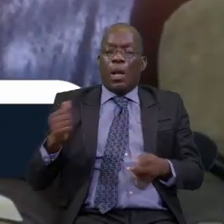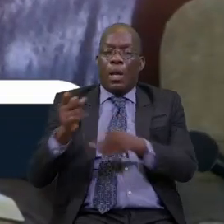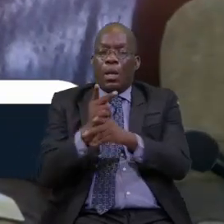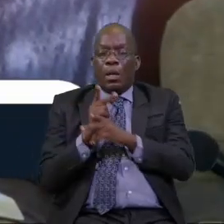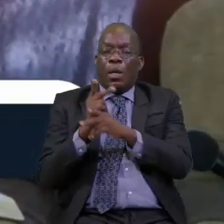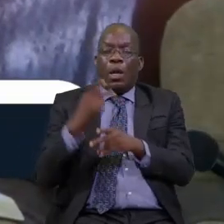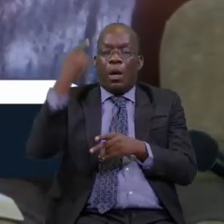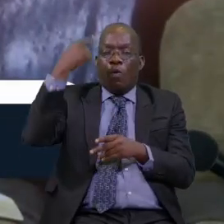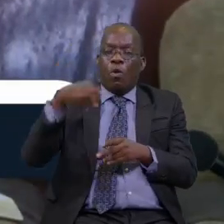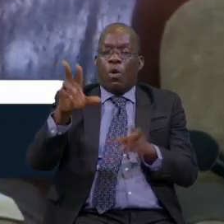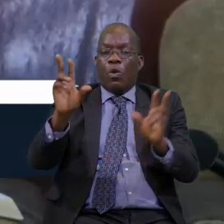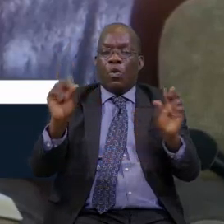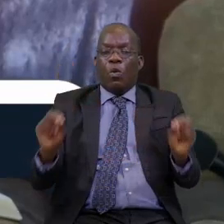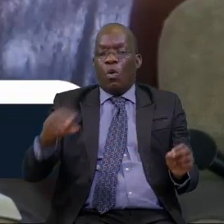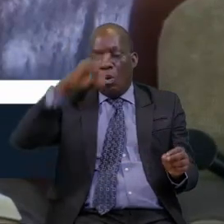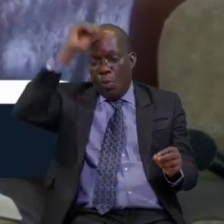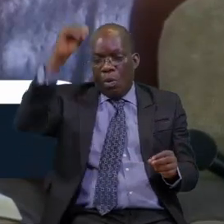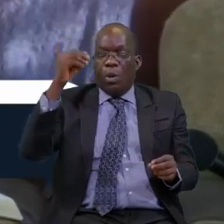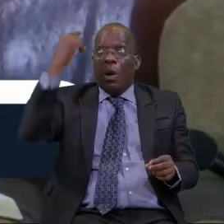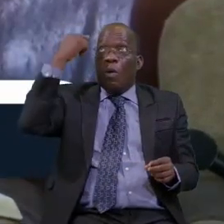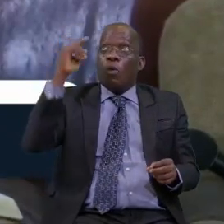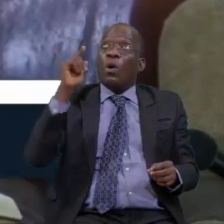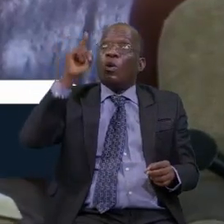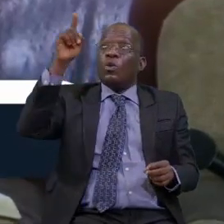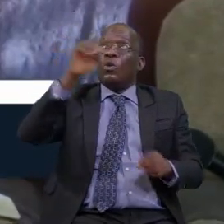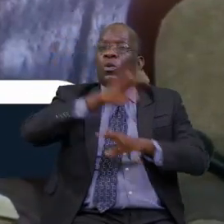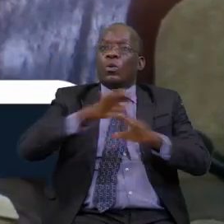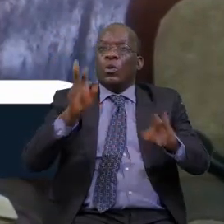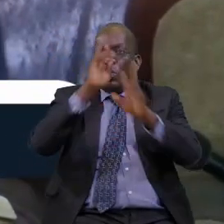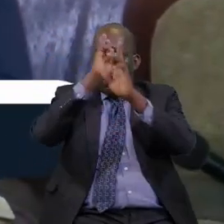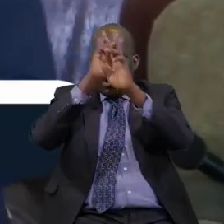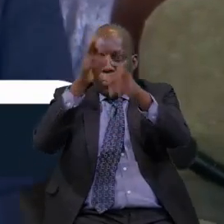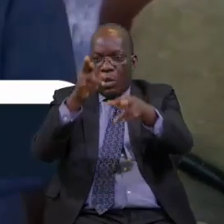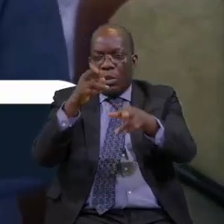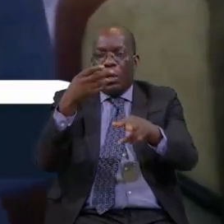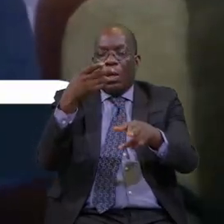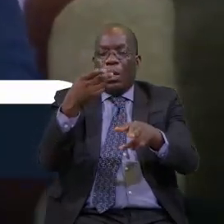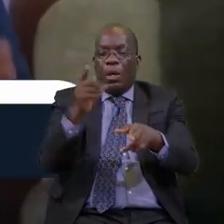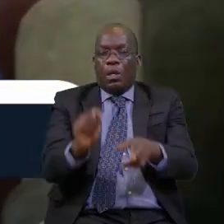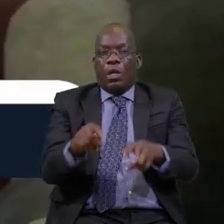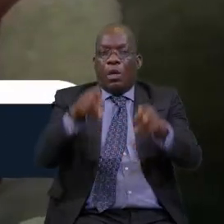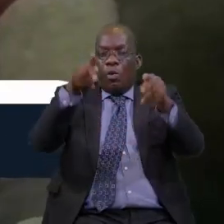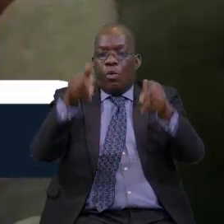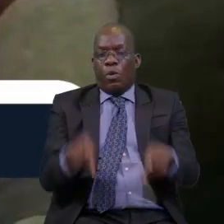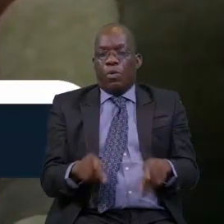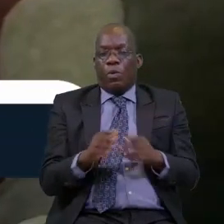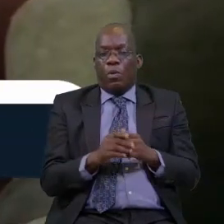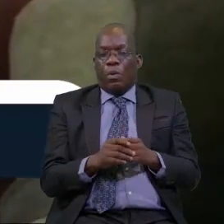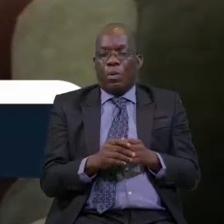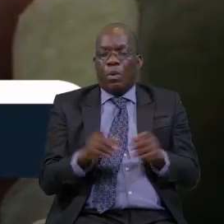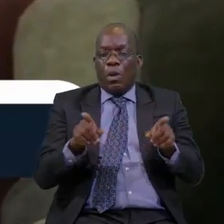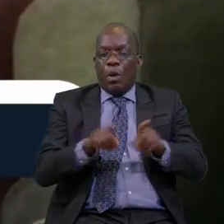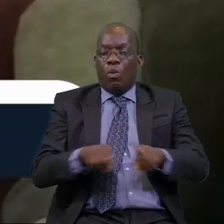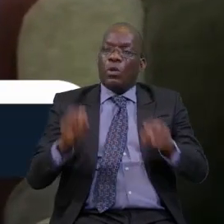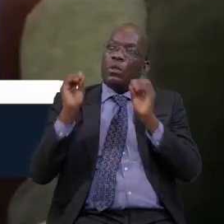man, for thou regardest not the person of men, but teachest